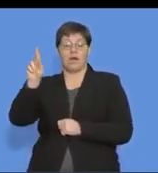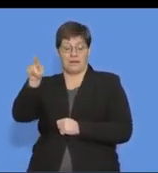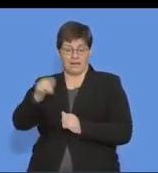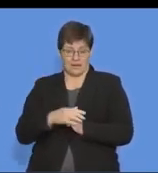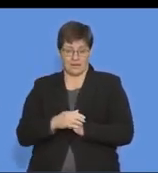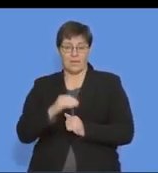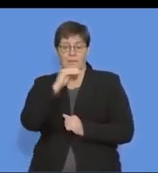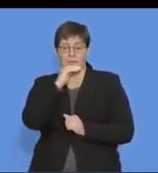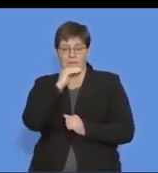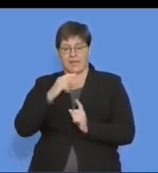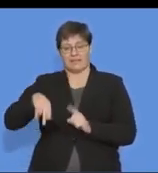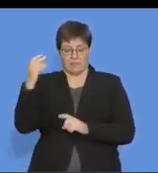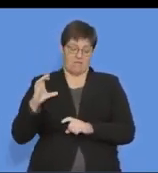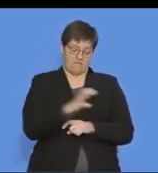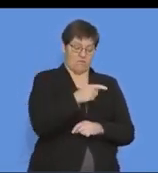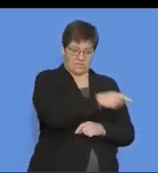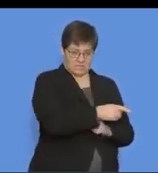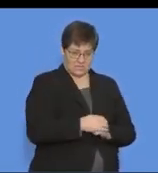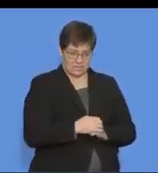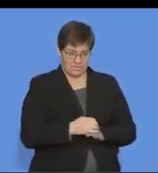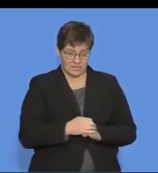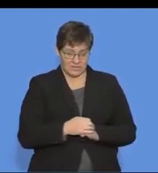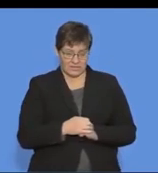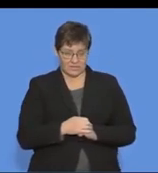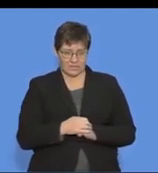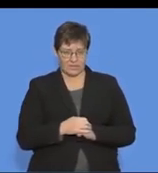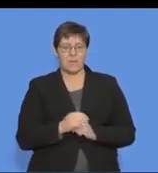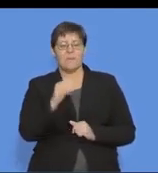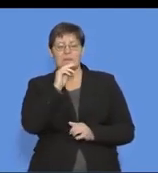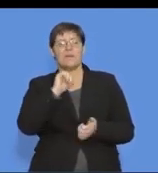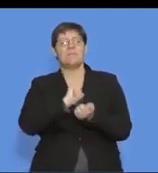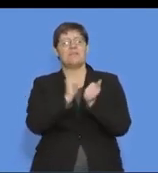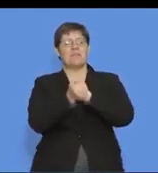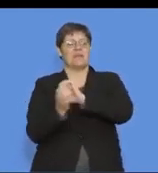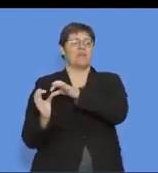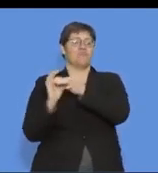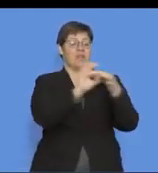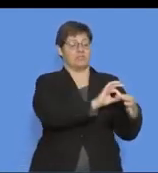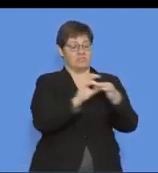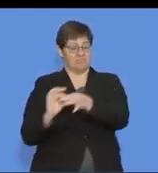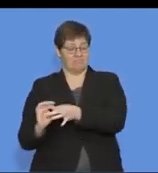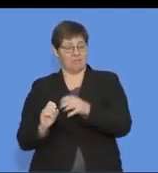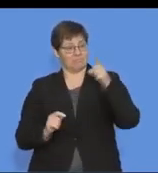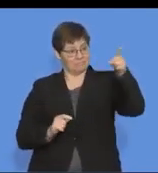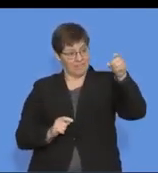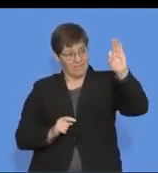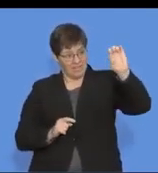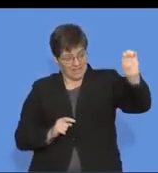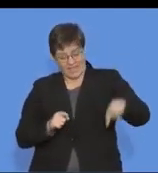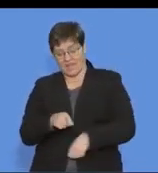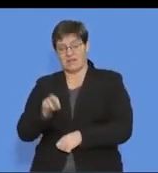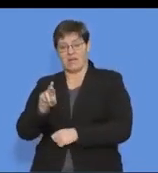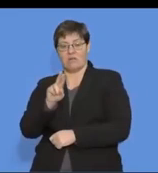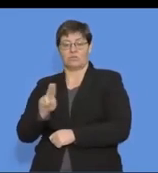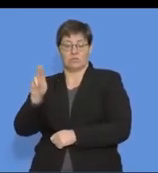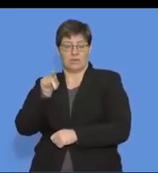translates to double the force. So this has a lot to do with the mathematical relationship that exists between